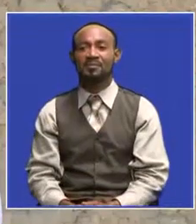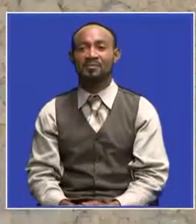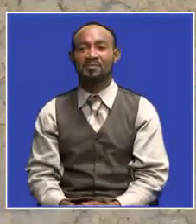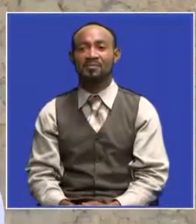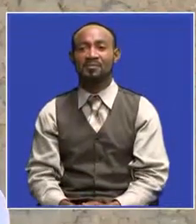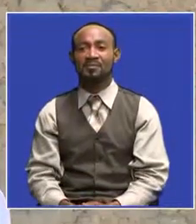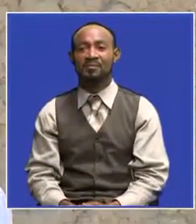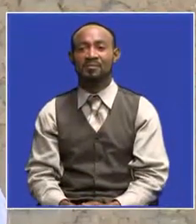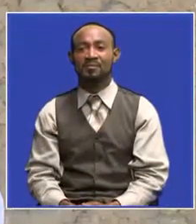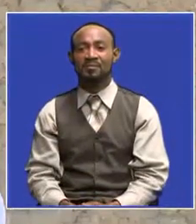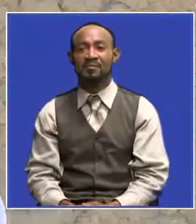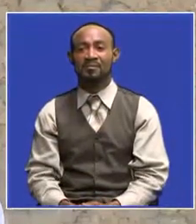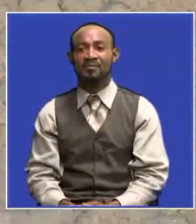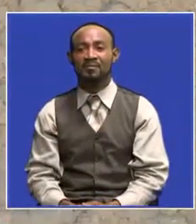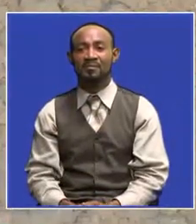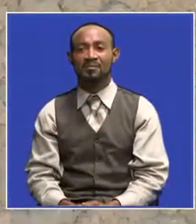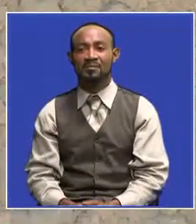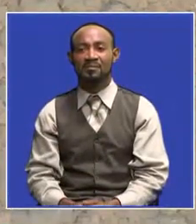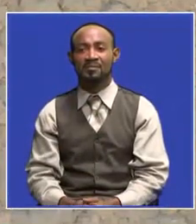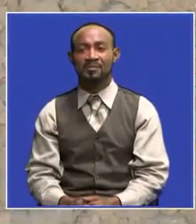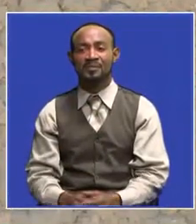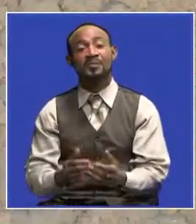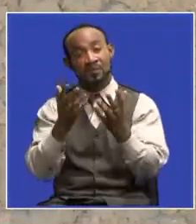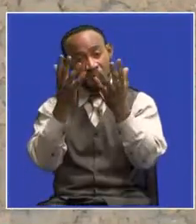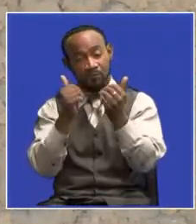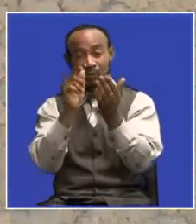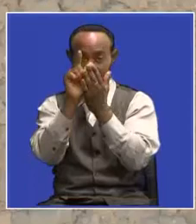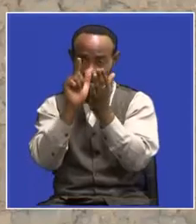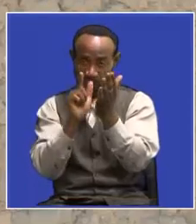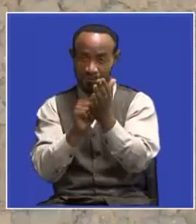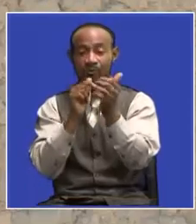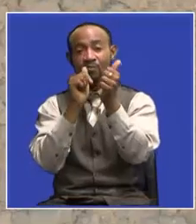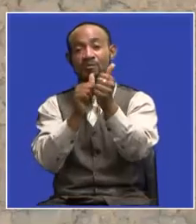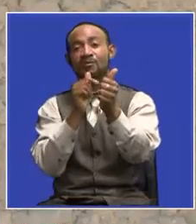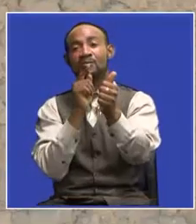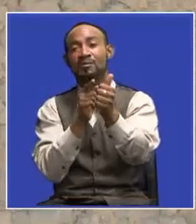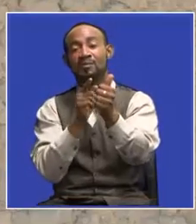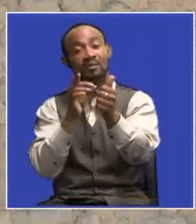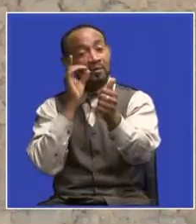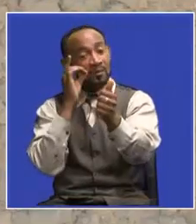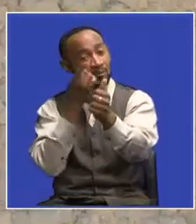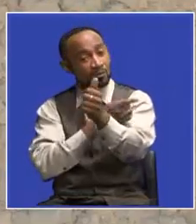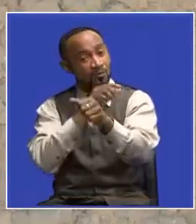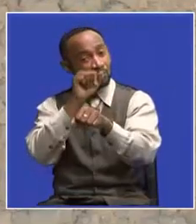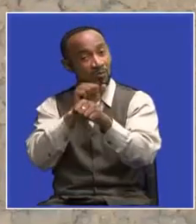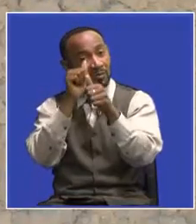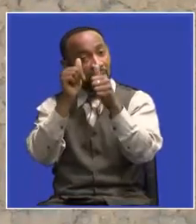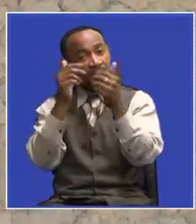We want justice to prevail in this matter. We are not even sure if our daughter will be able to work again or